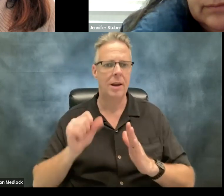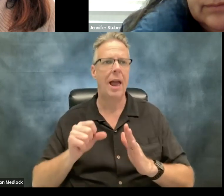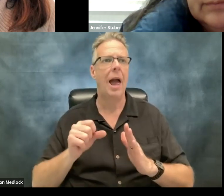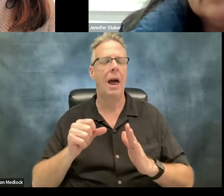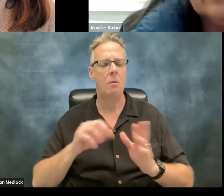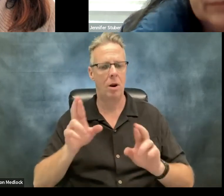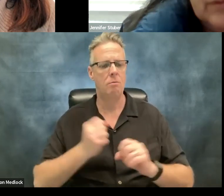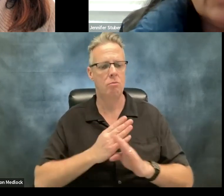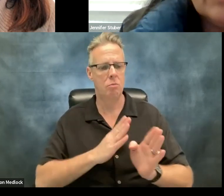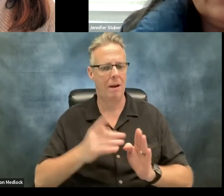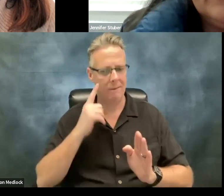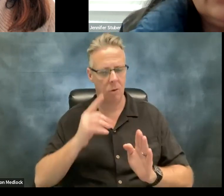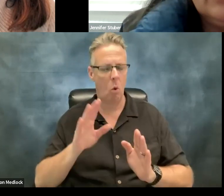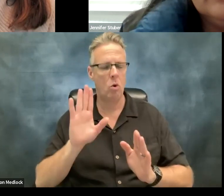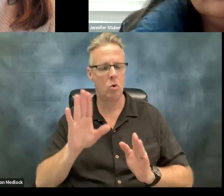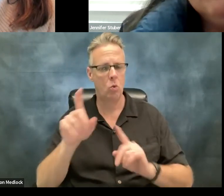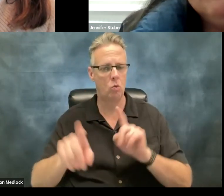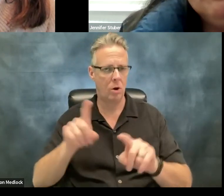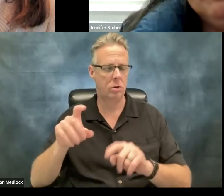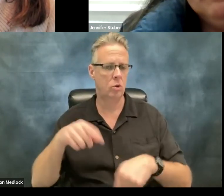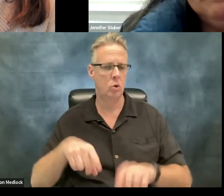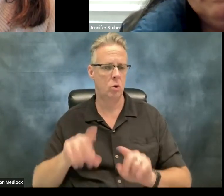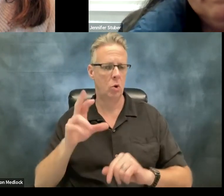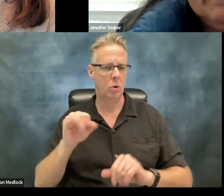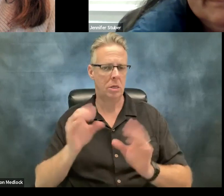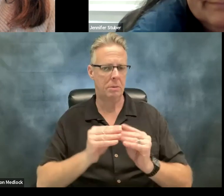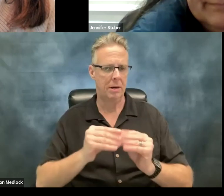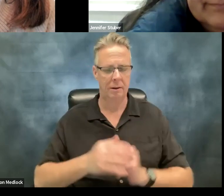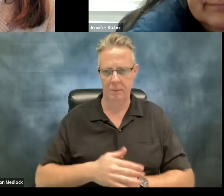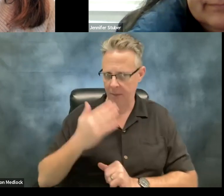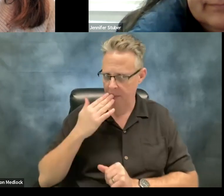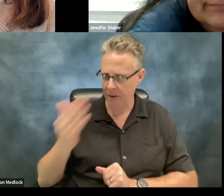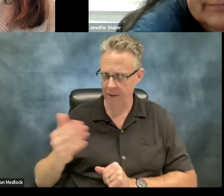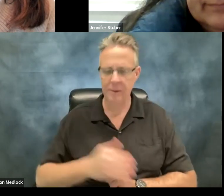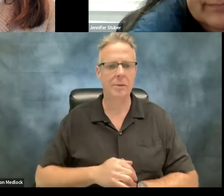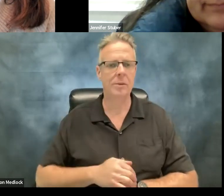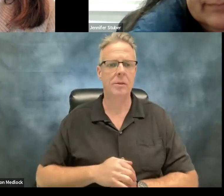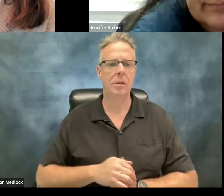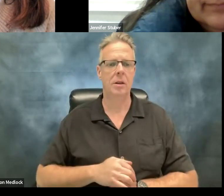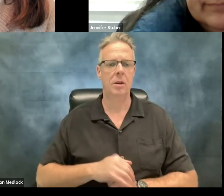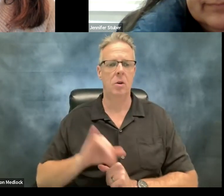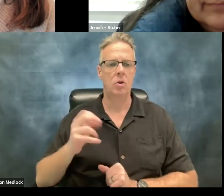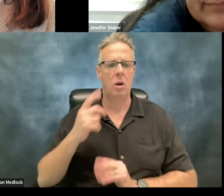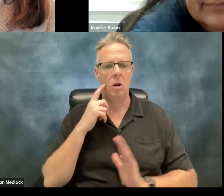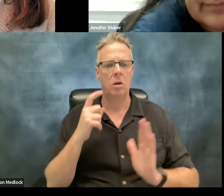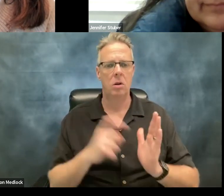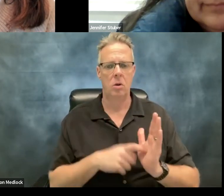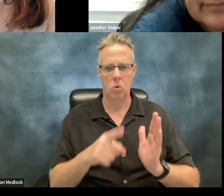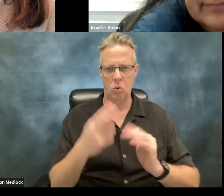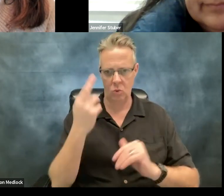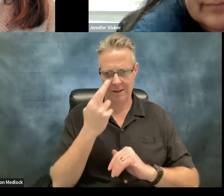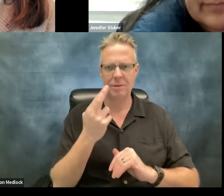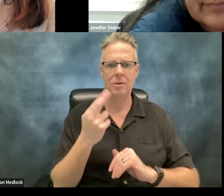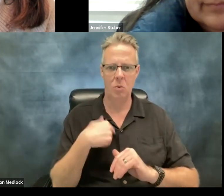meeting. Awesome. Thank you. Yeah. And Jen, just acknowledging you as the reason that